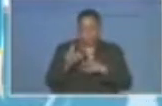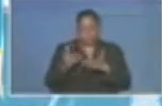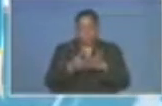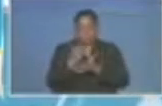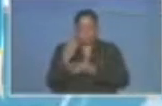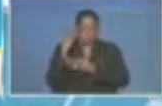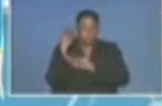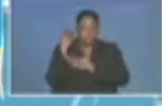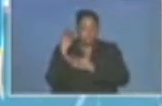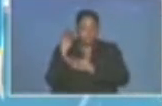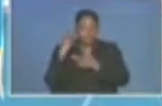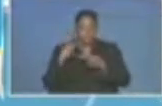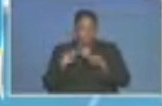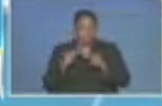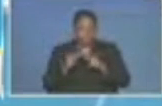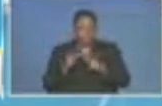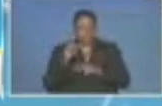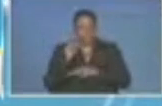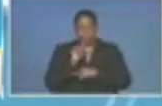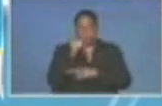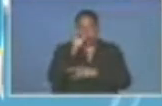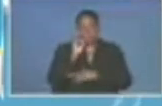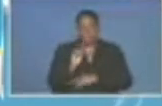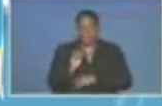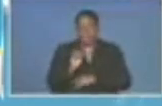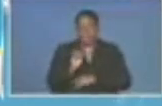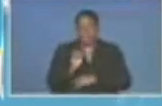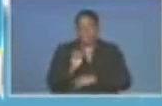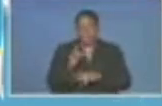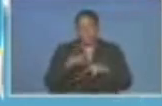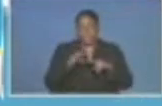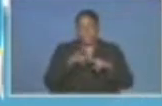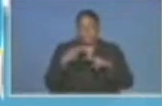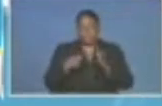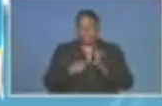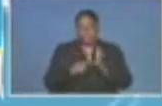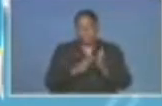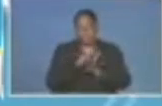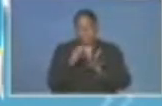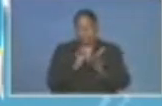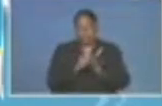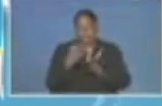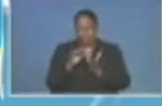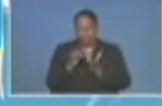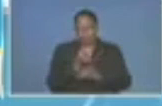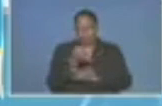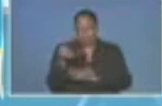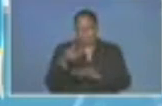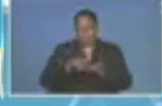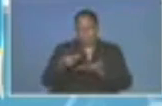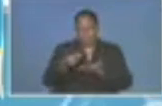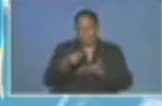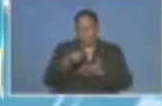consumer index for November pointed to a 0.1% decrease, reflecting the overall price of items purchased by